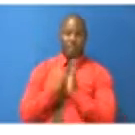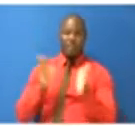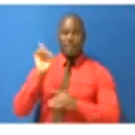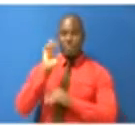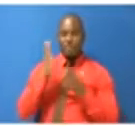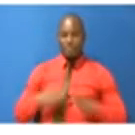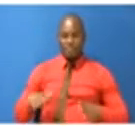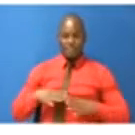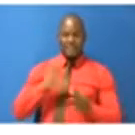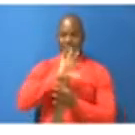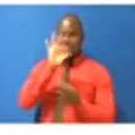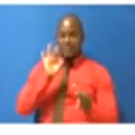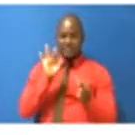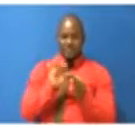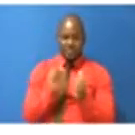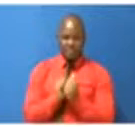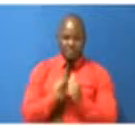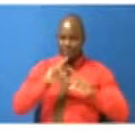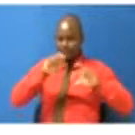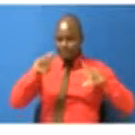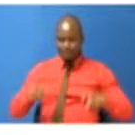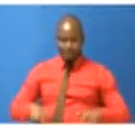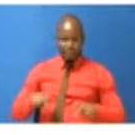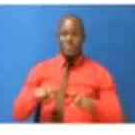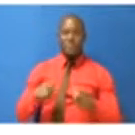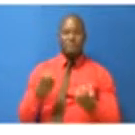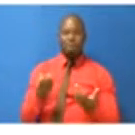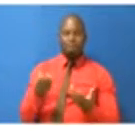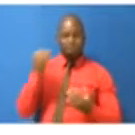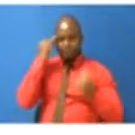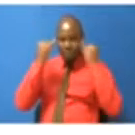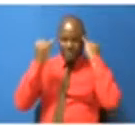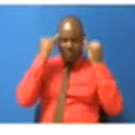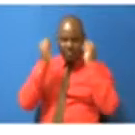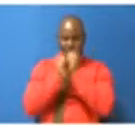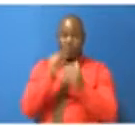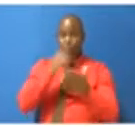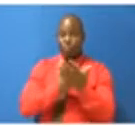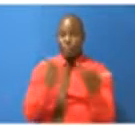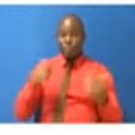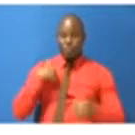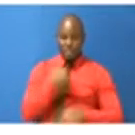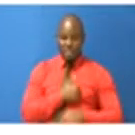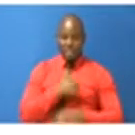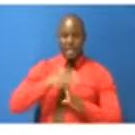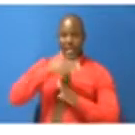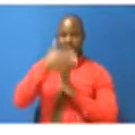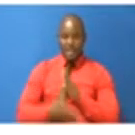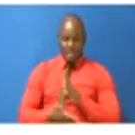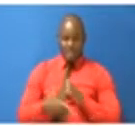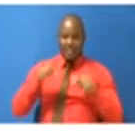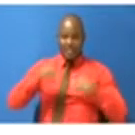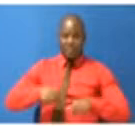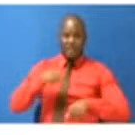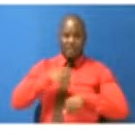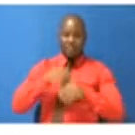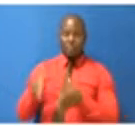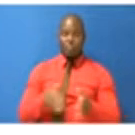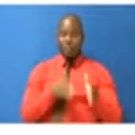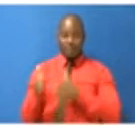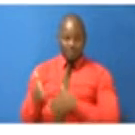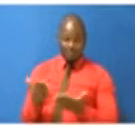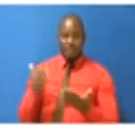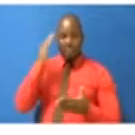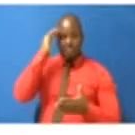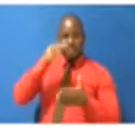nairobians to be specific to peruse and digest and that is where we will end it at this opportunity i